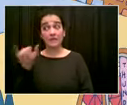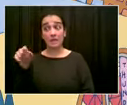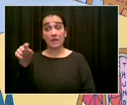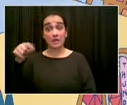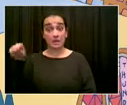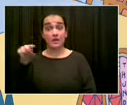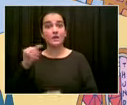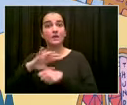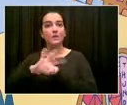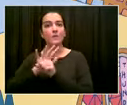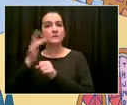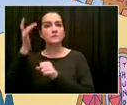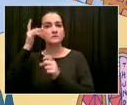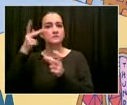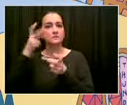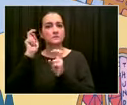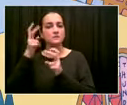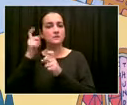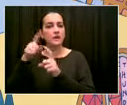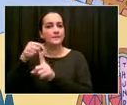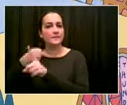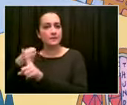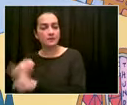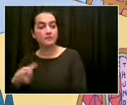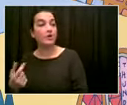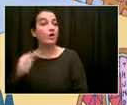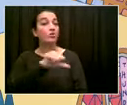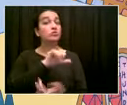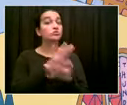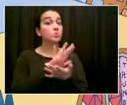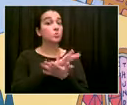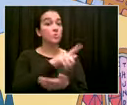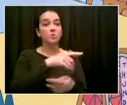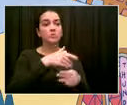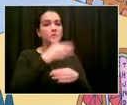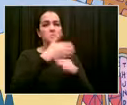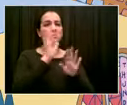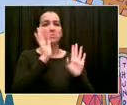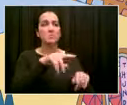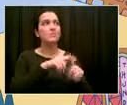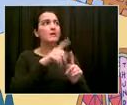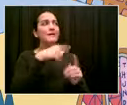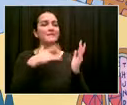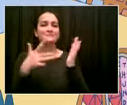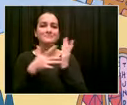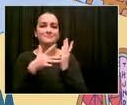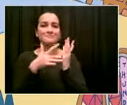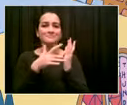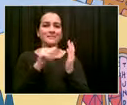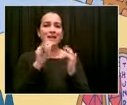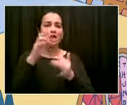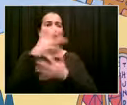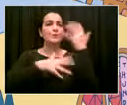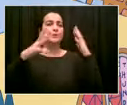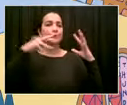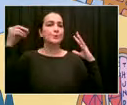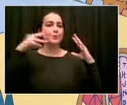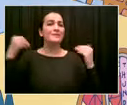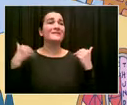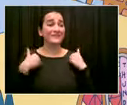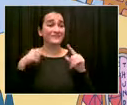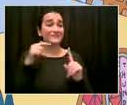that sold the air purifiers to the city launched a lobbying campaign targeting city officials. Was there a competitive